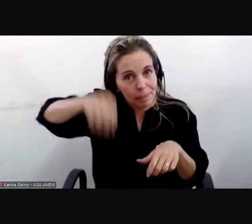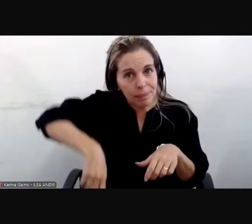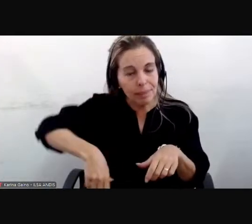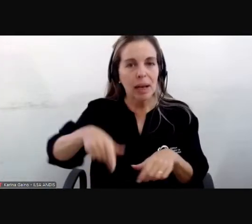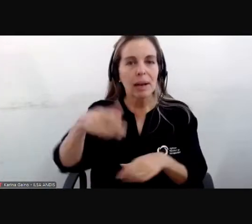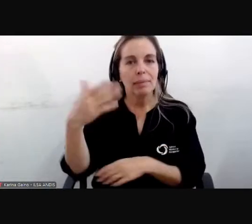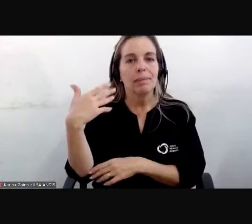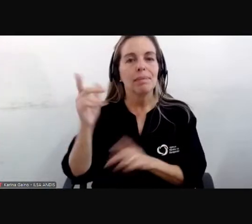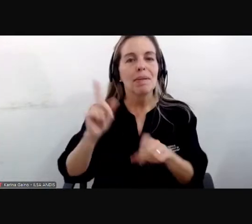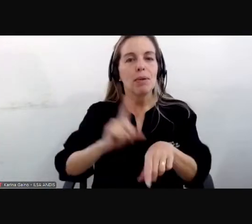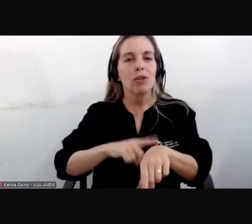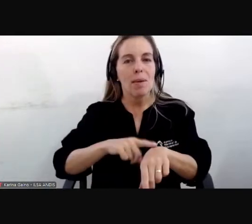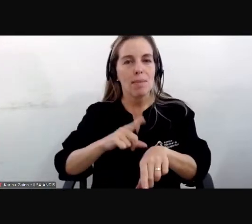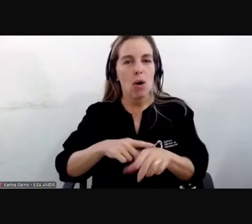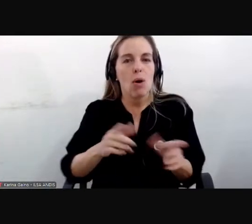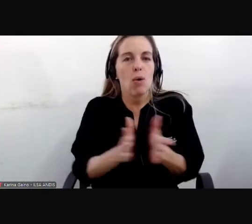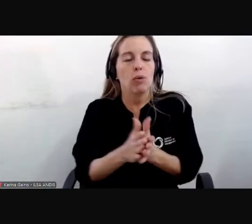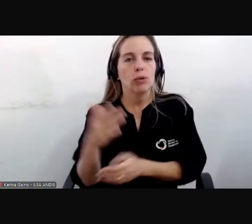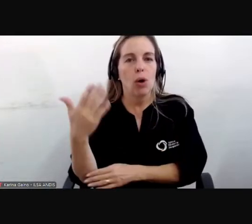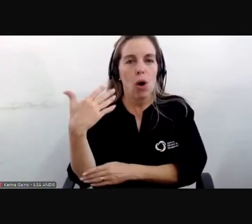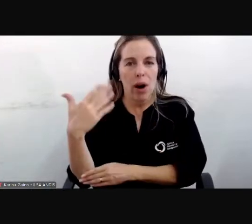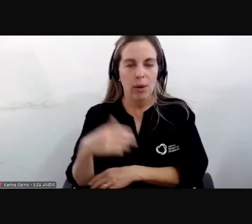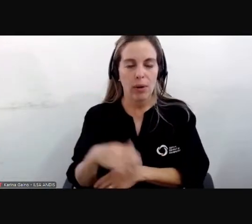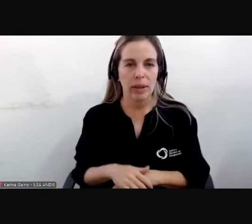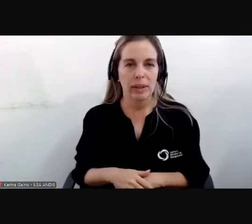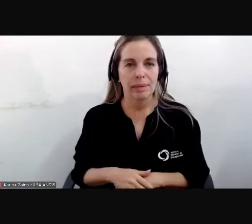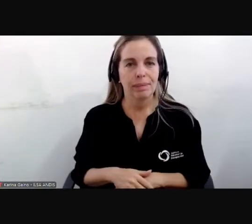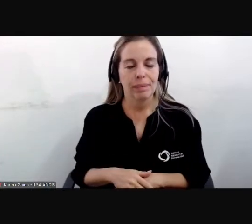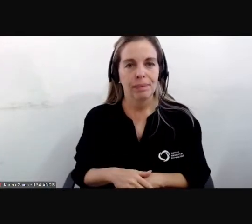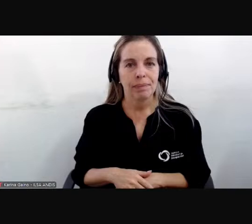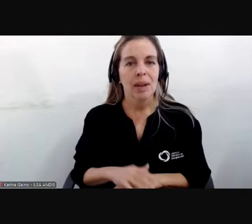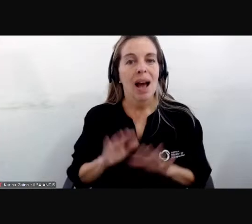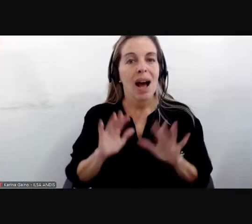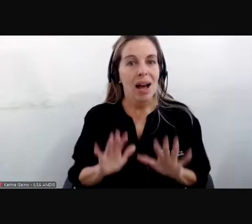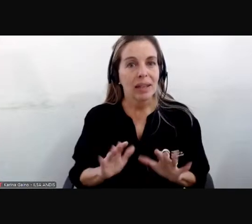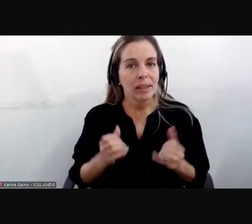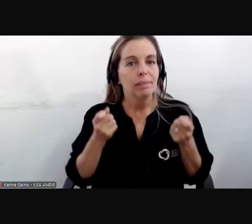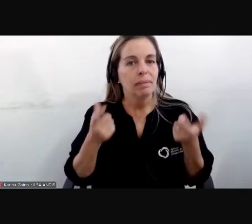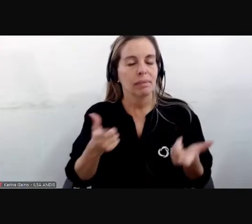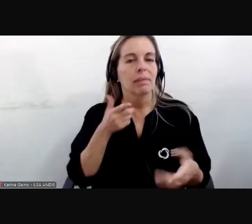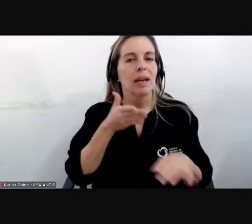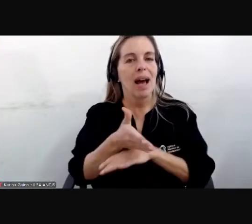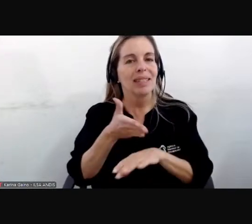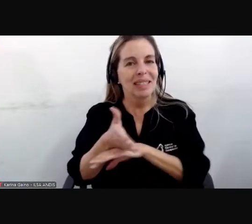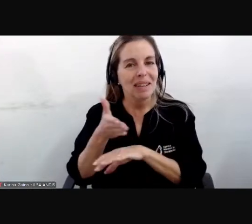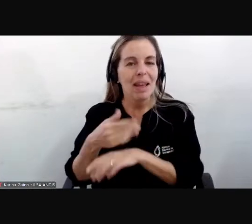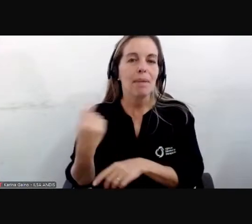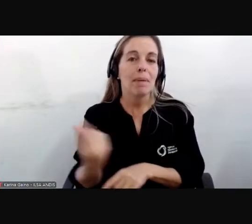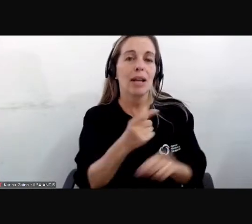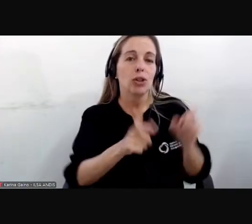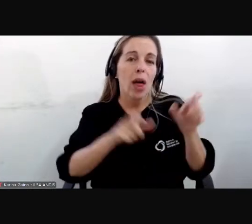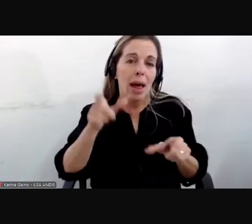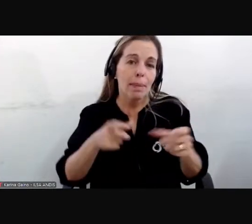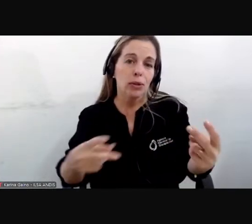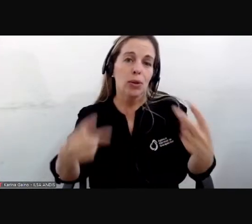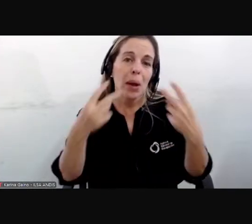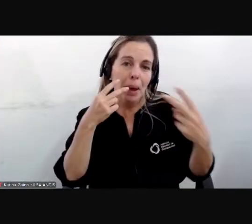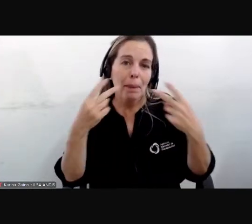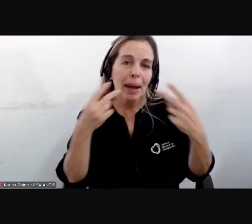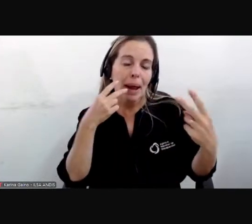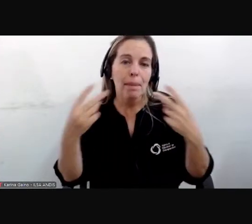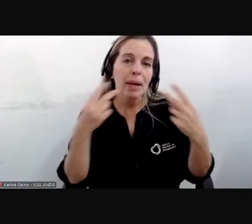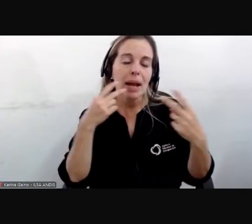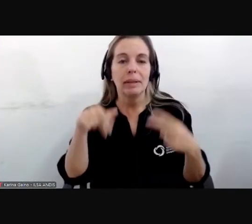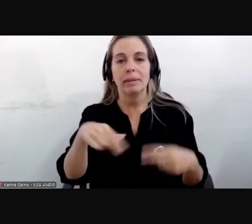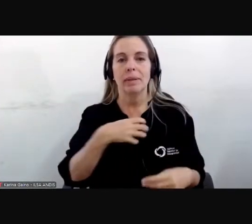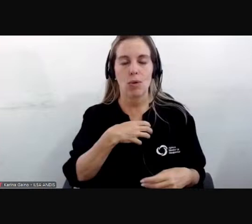interpreters will be available together with the speakers, thus allowing all the participants to have